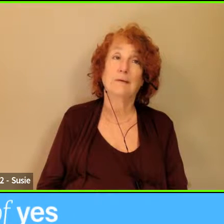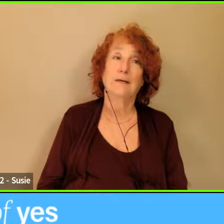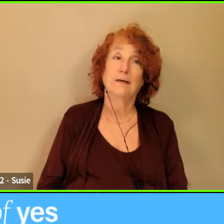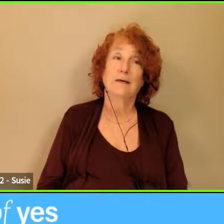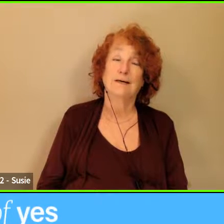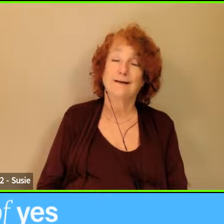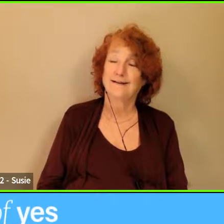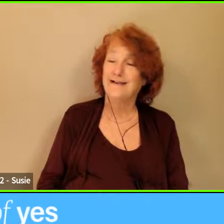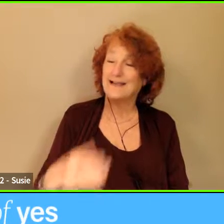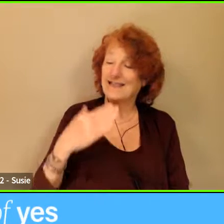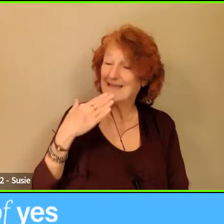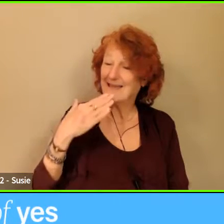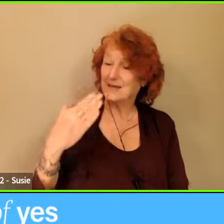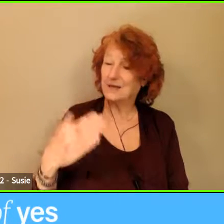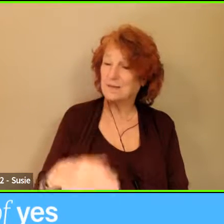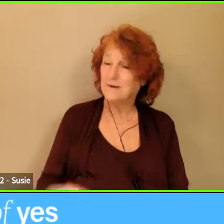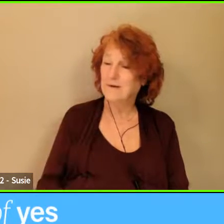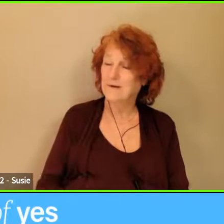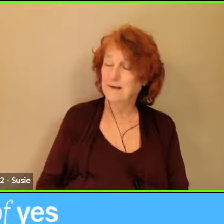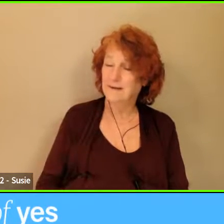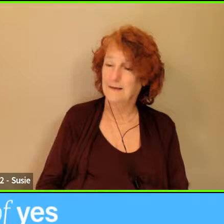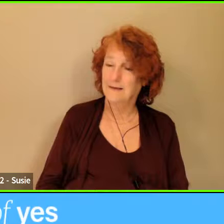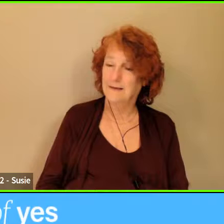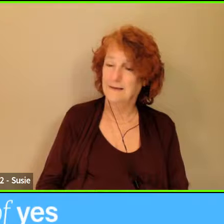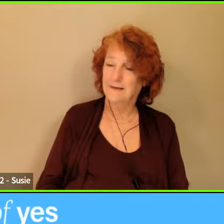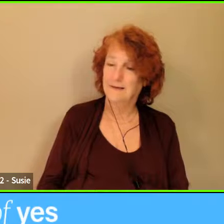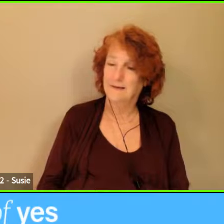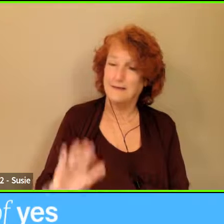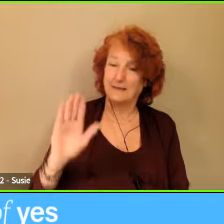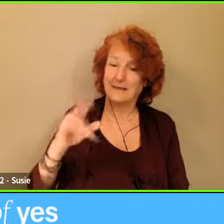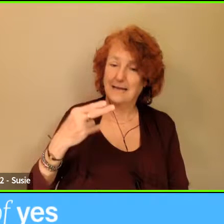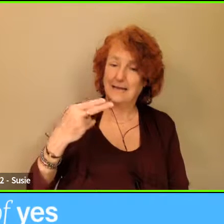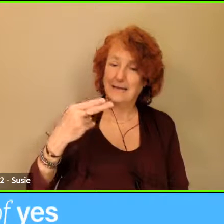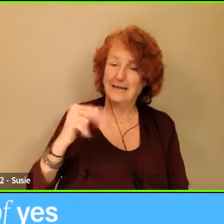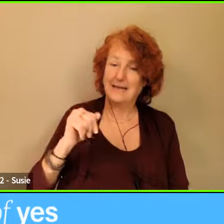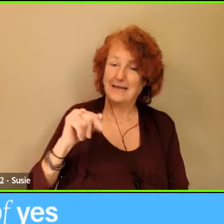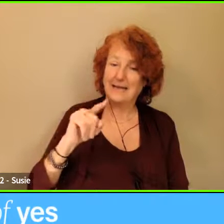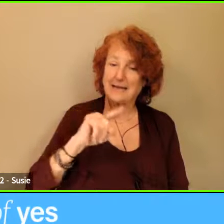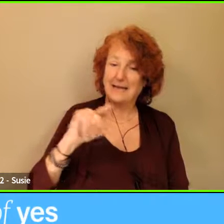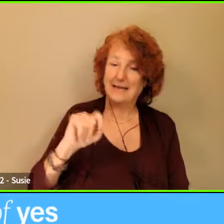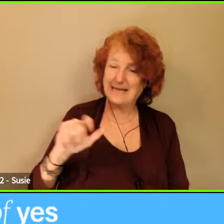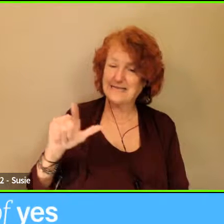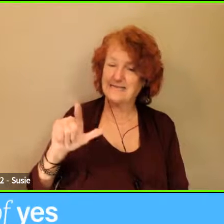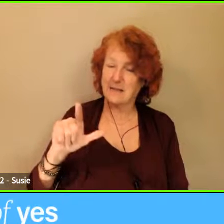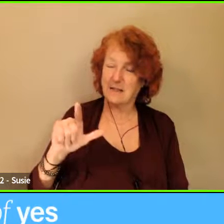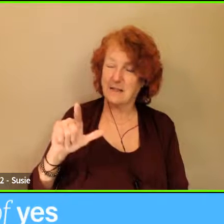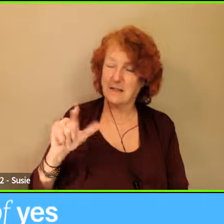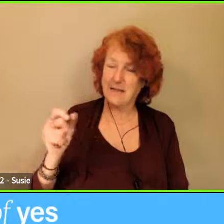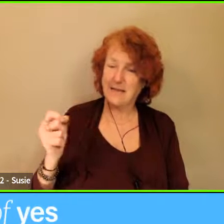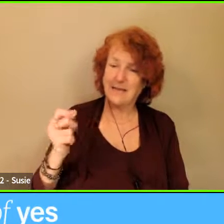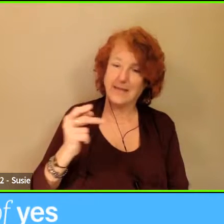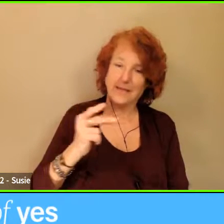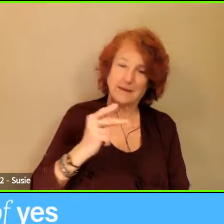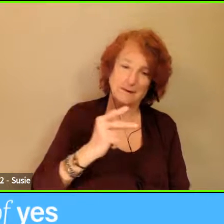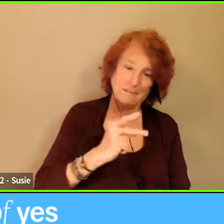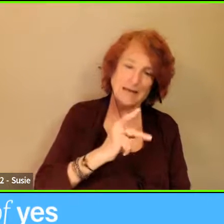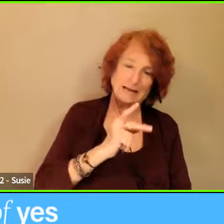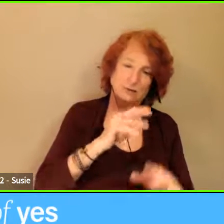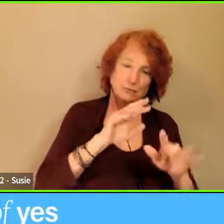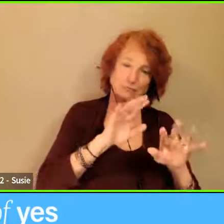Thank you. Let's go to another raised hand, Hazel. And then we'll go back to some of the written